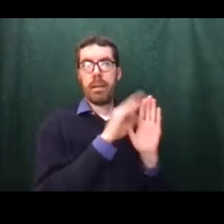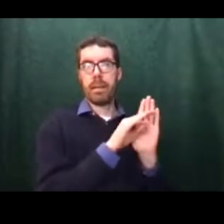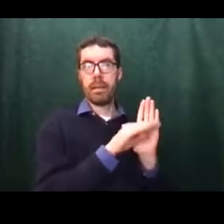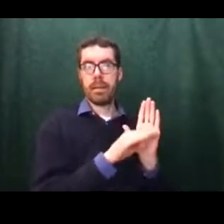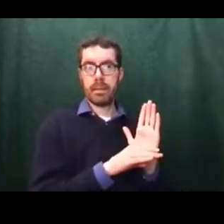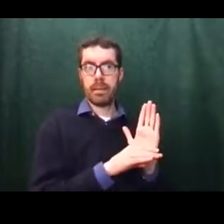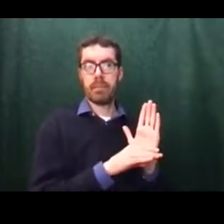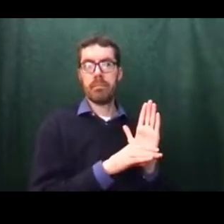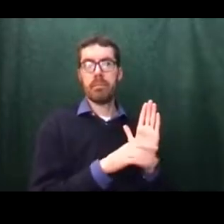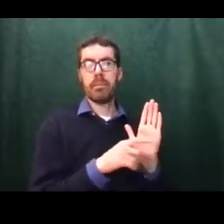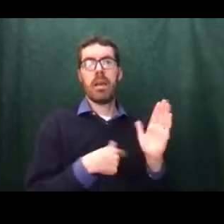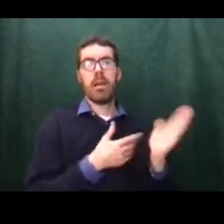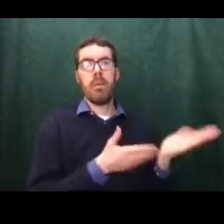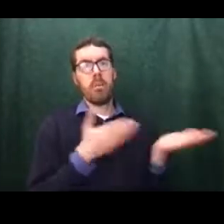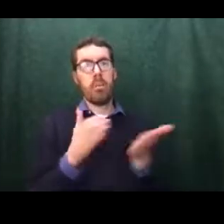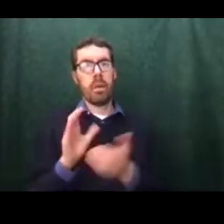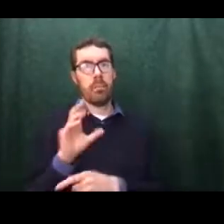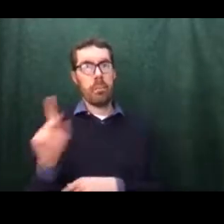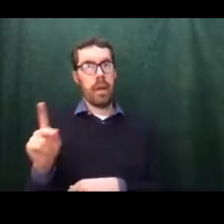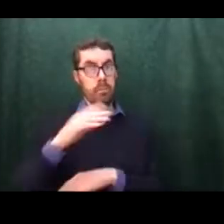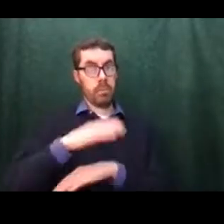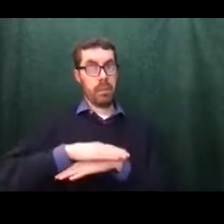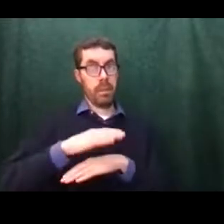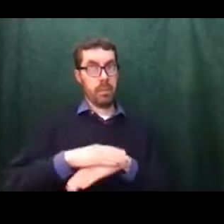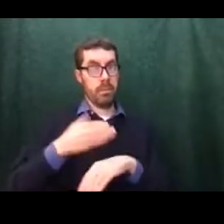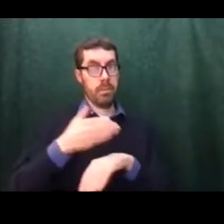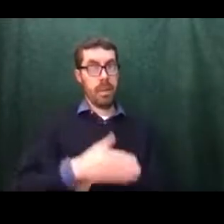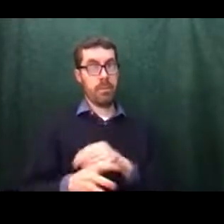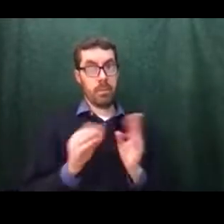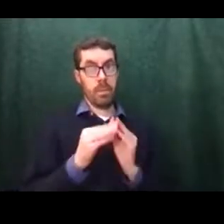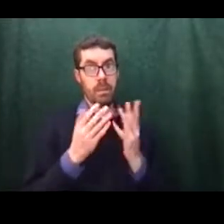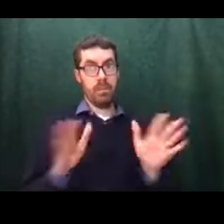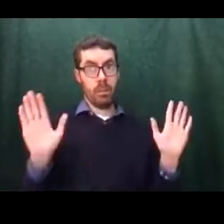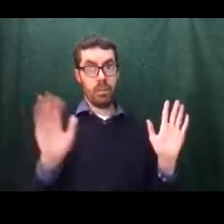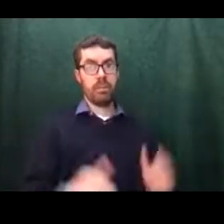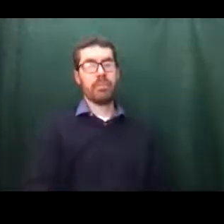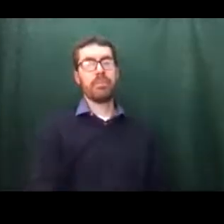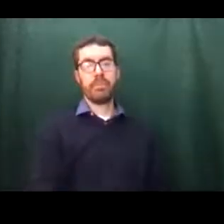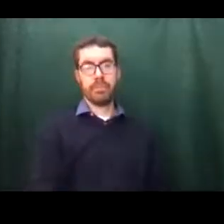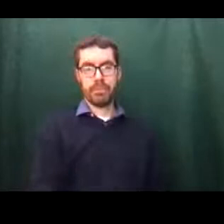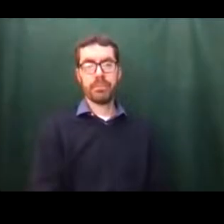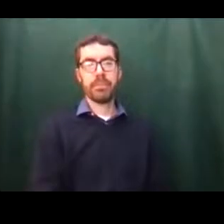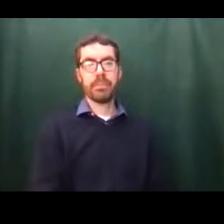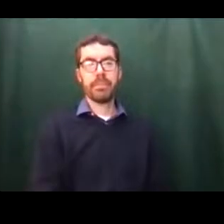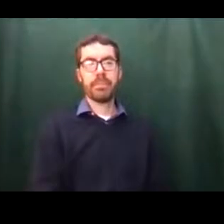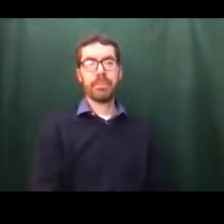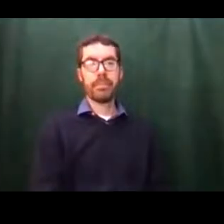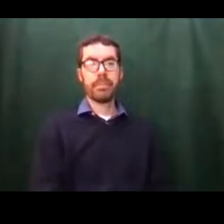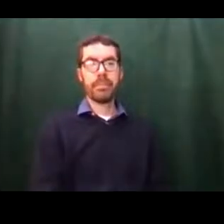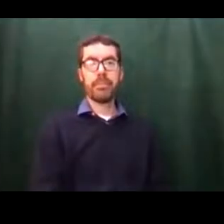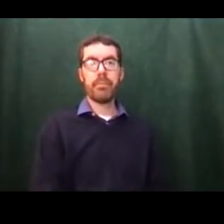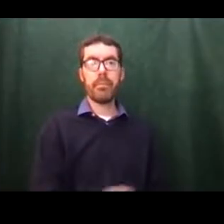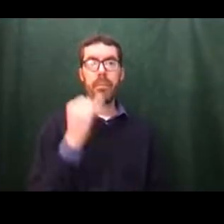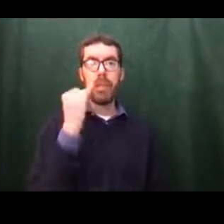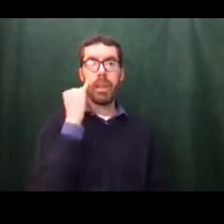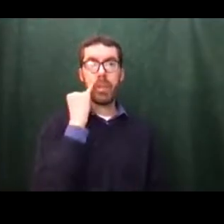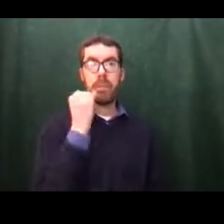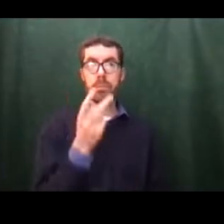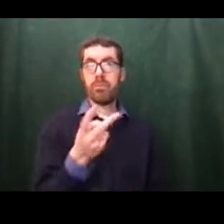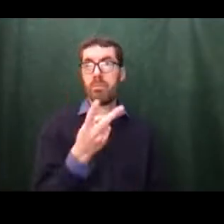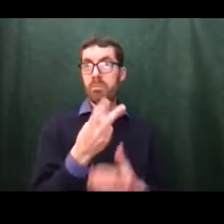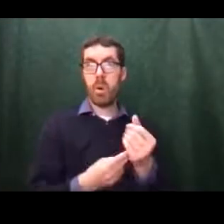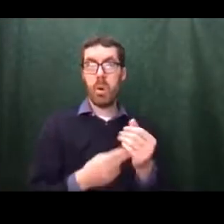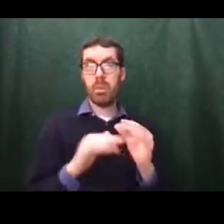to bring back to the table here after the meeting? So, and if both of you would reach out to me,